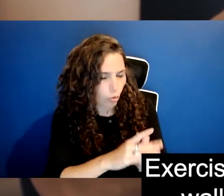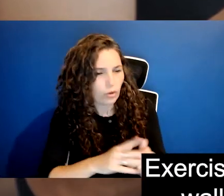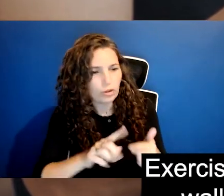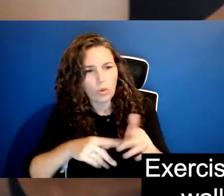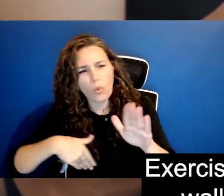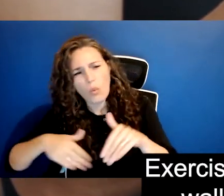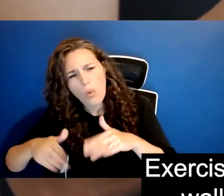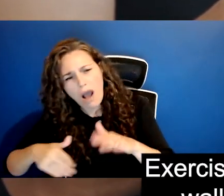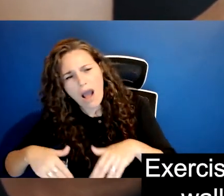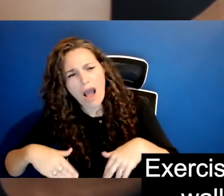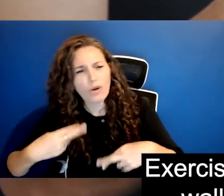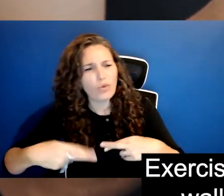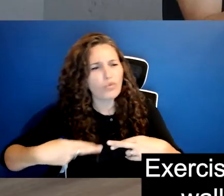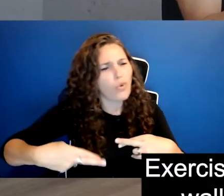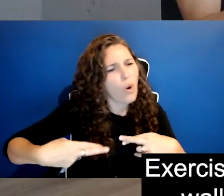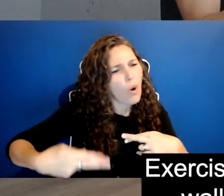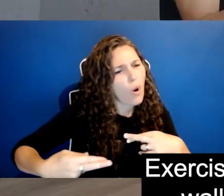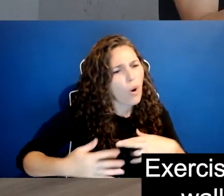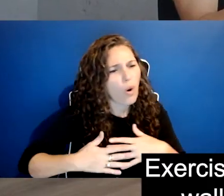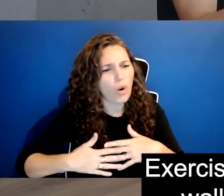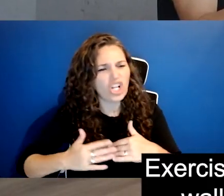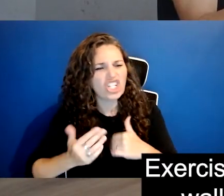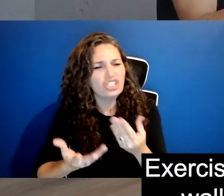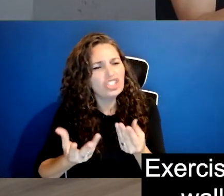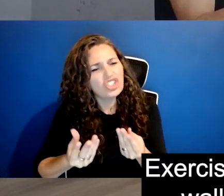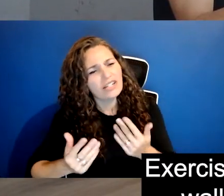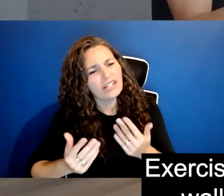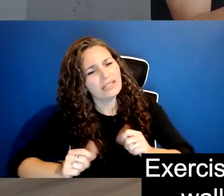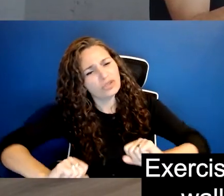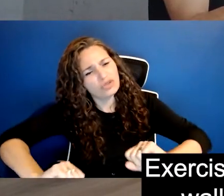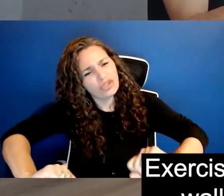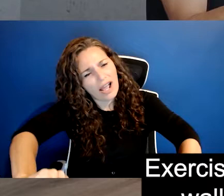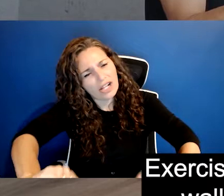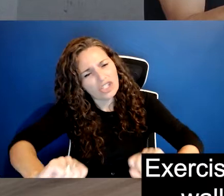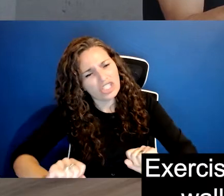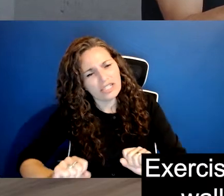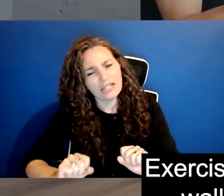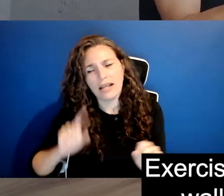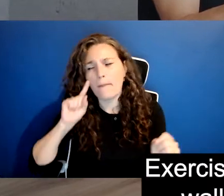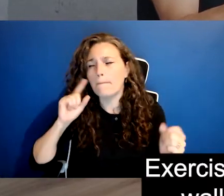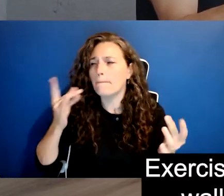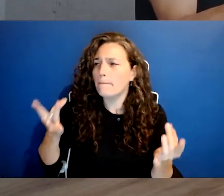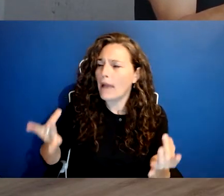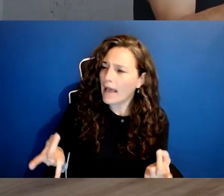Walk or roll around. Gentle stretching. Meditate.